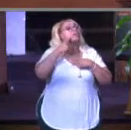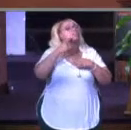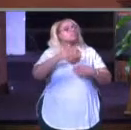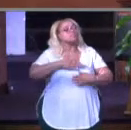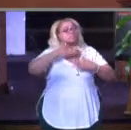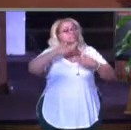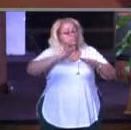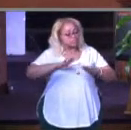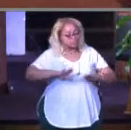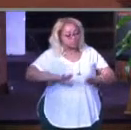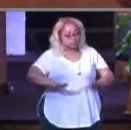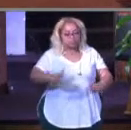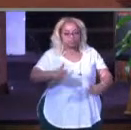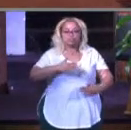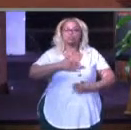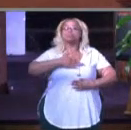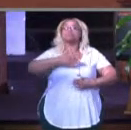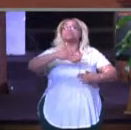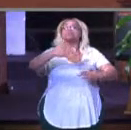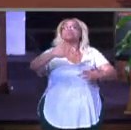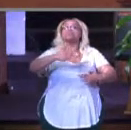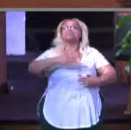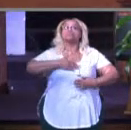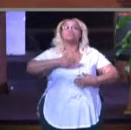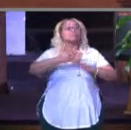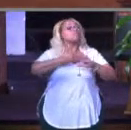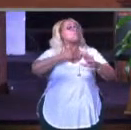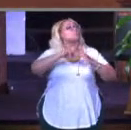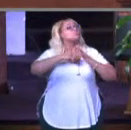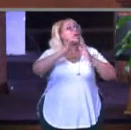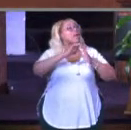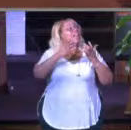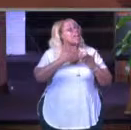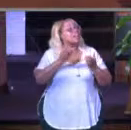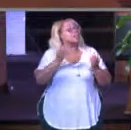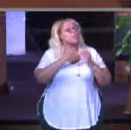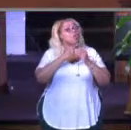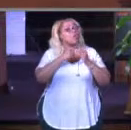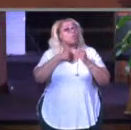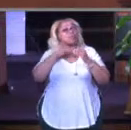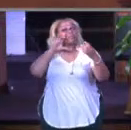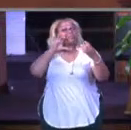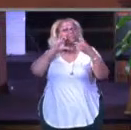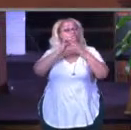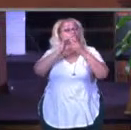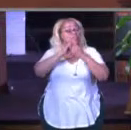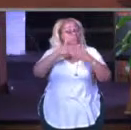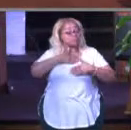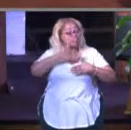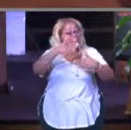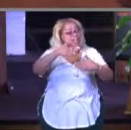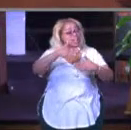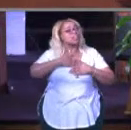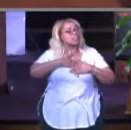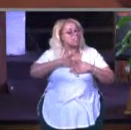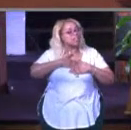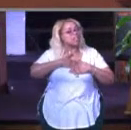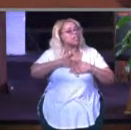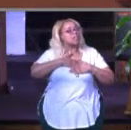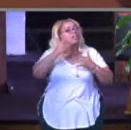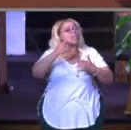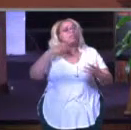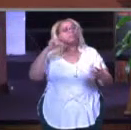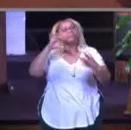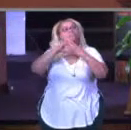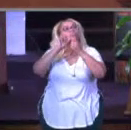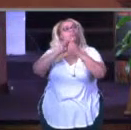settle ourselves and do breathing exercises before we start the class. Because the more we are in tune with our breath, the more we are in tune with